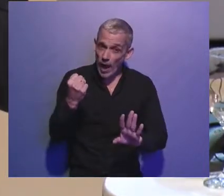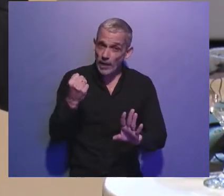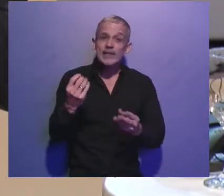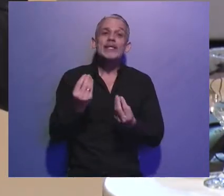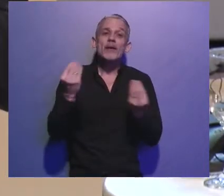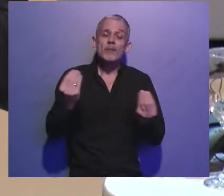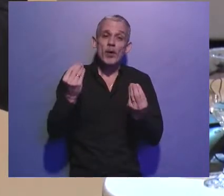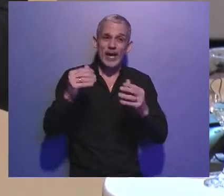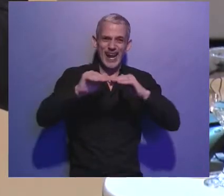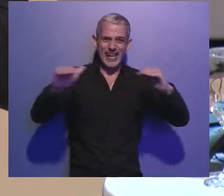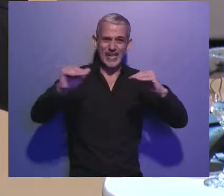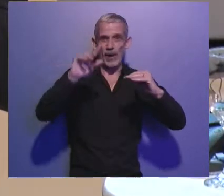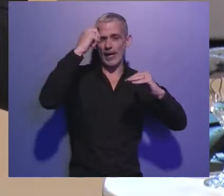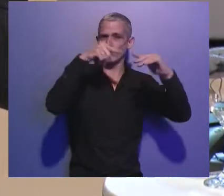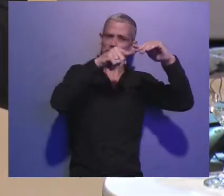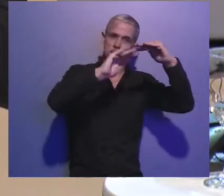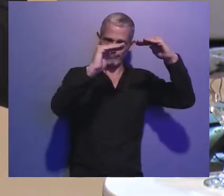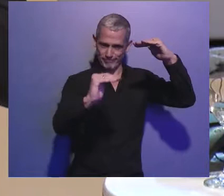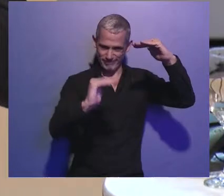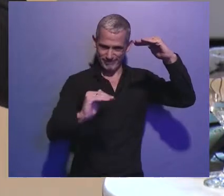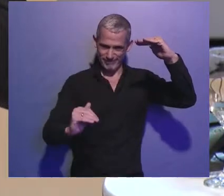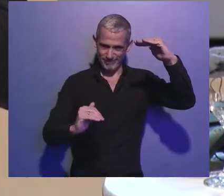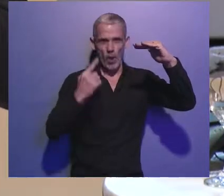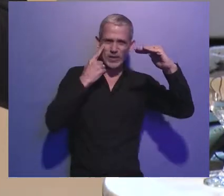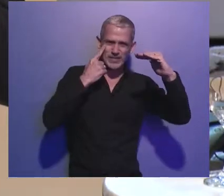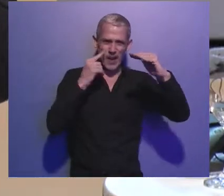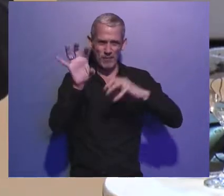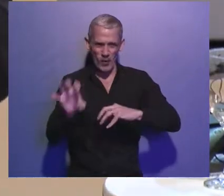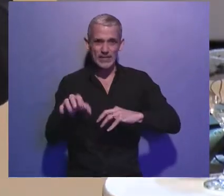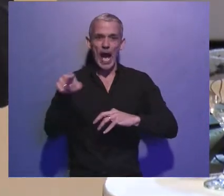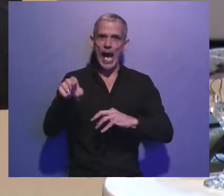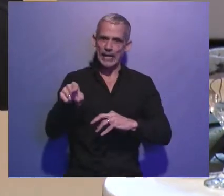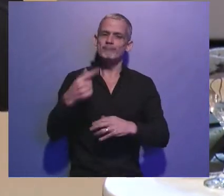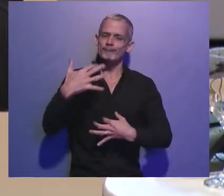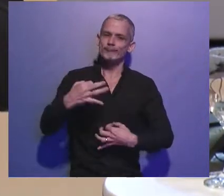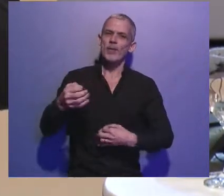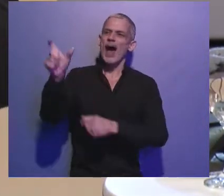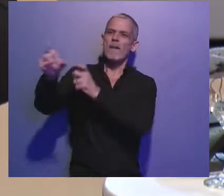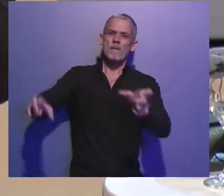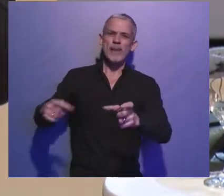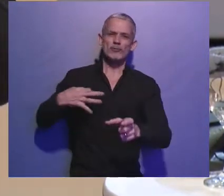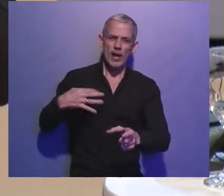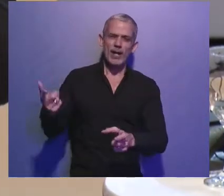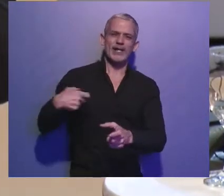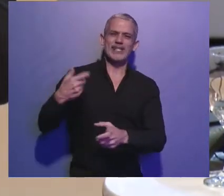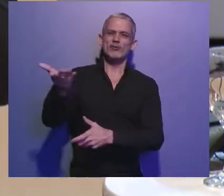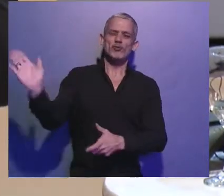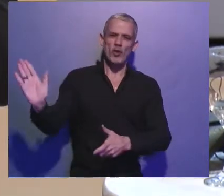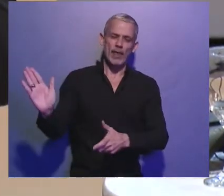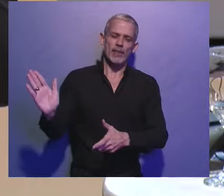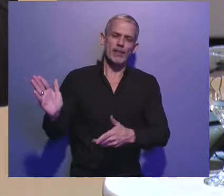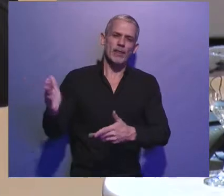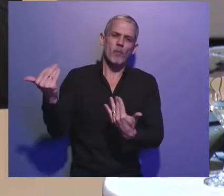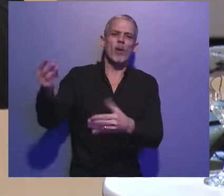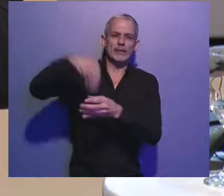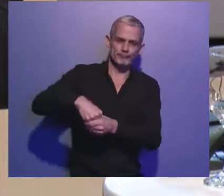that the citizens act and are truly reached and impacted. The national